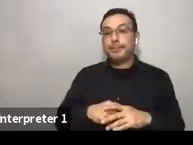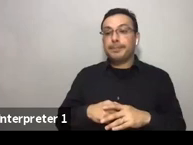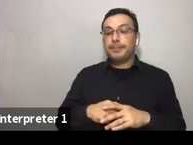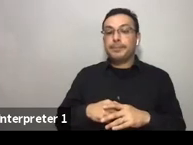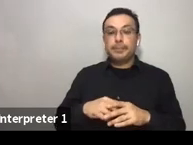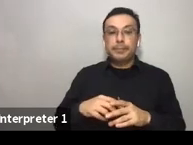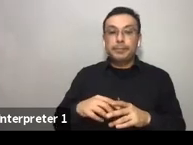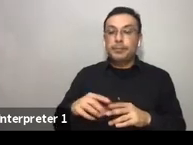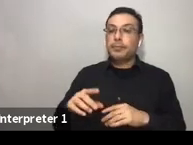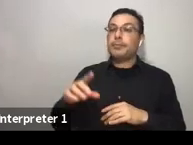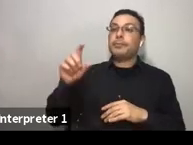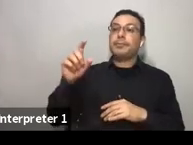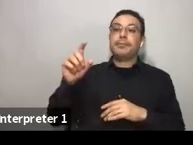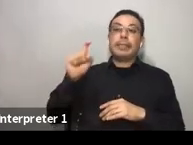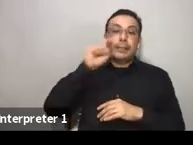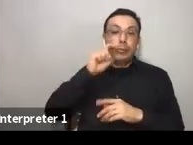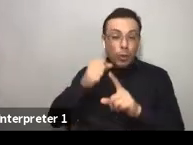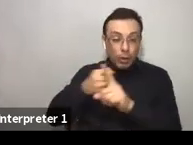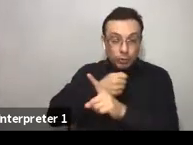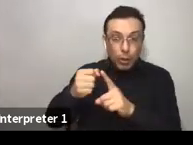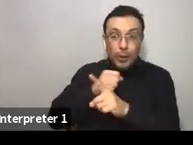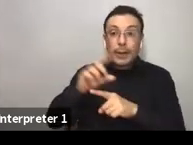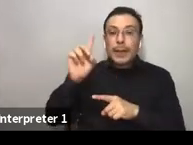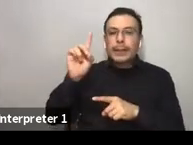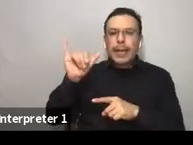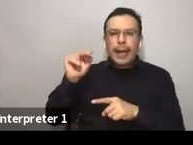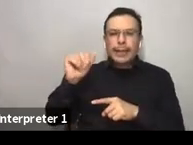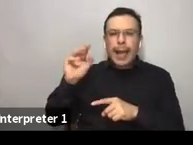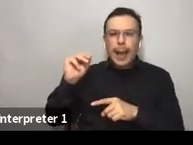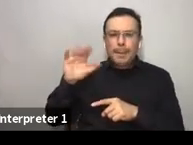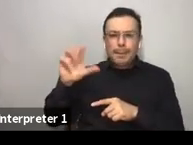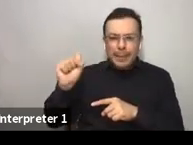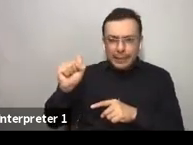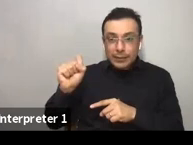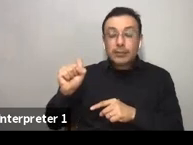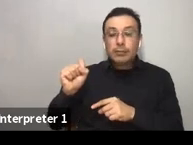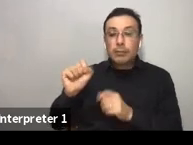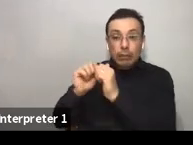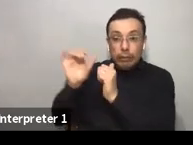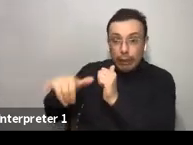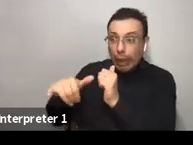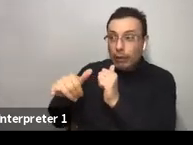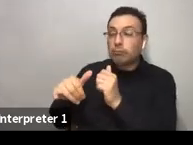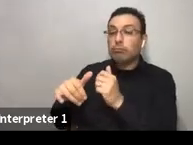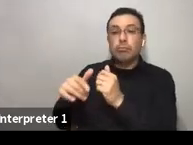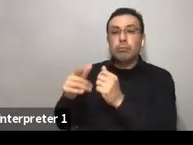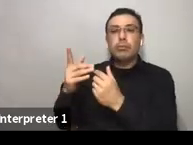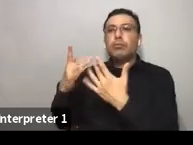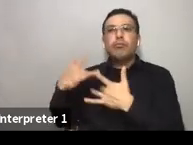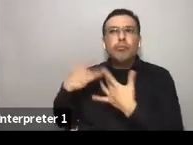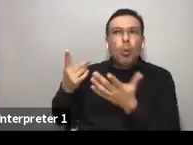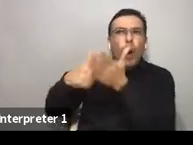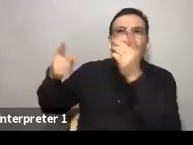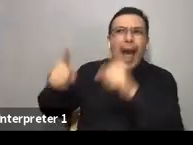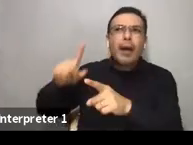assault dynamics, services that are available. You can share aggregate information and general information that isn't